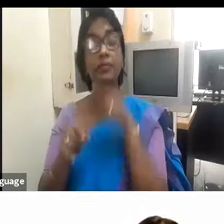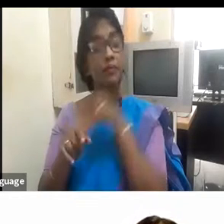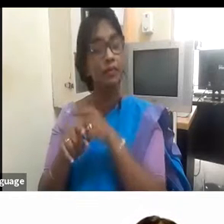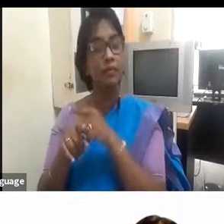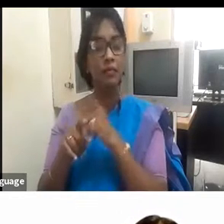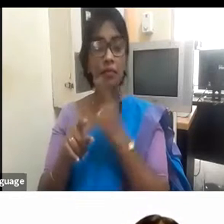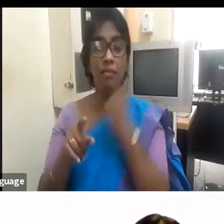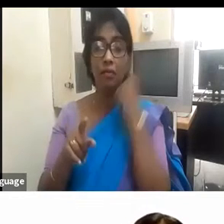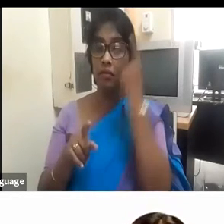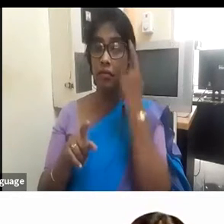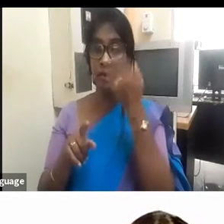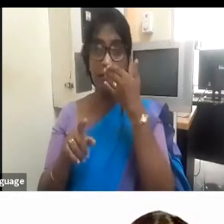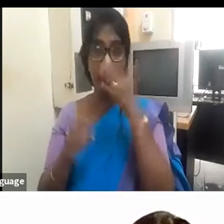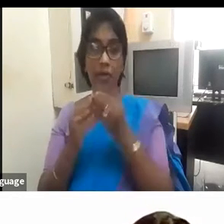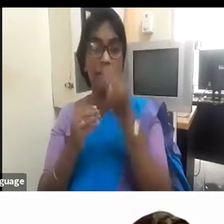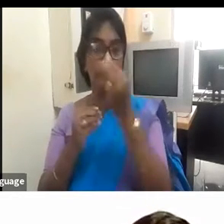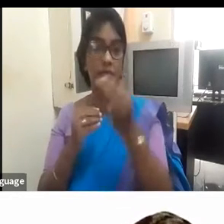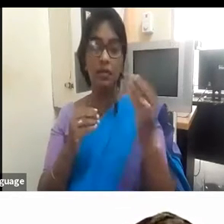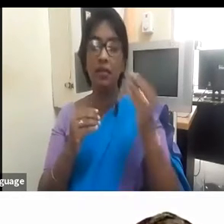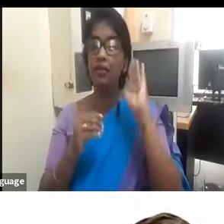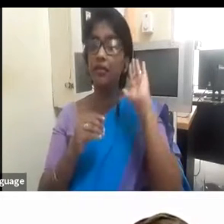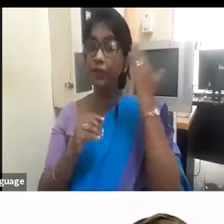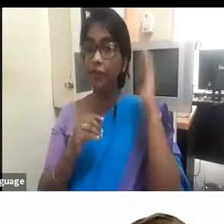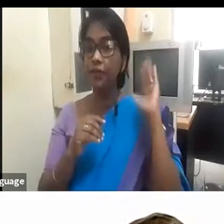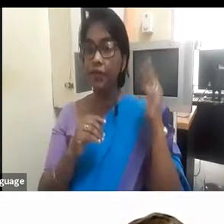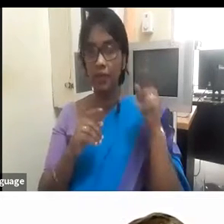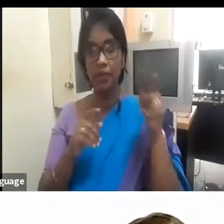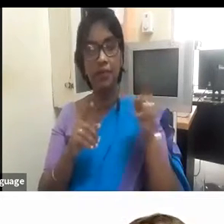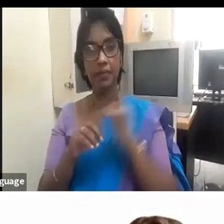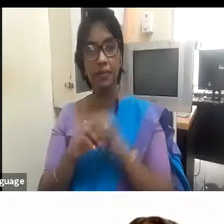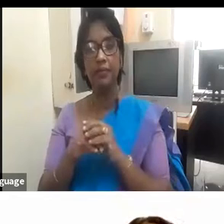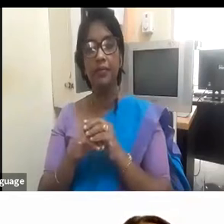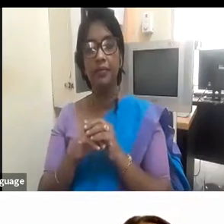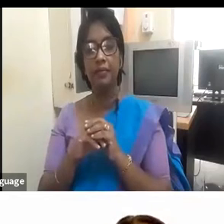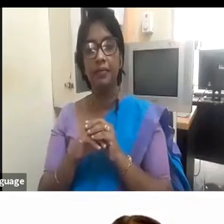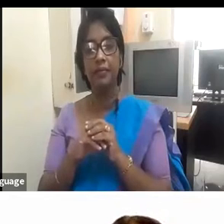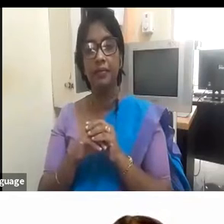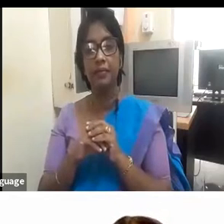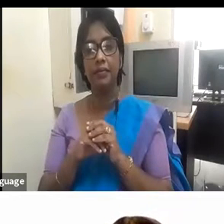opportunities. So I think it's part of, the same,